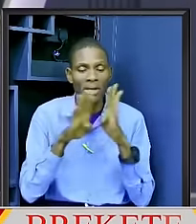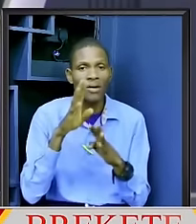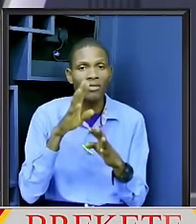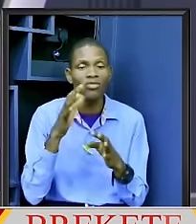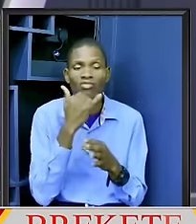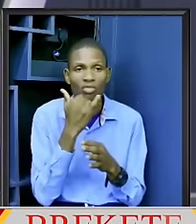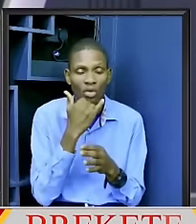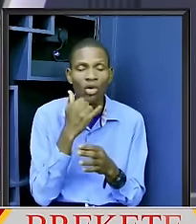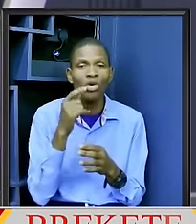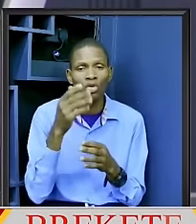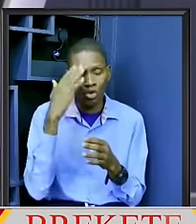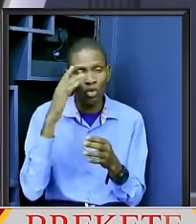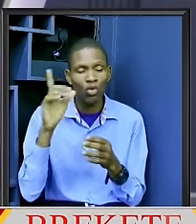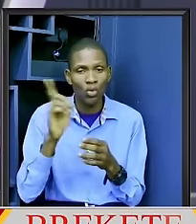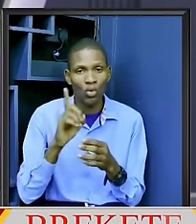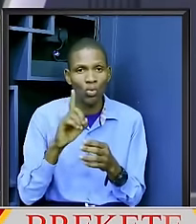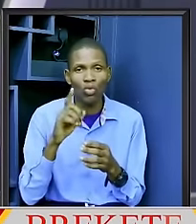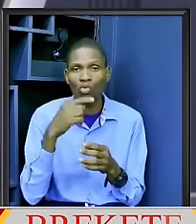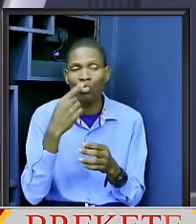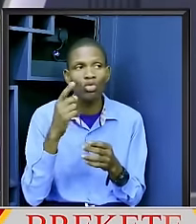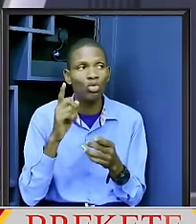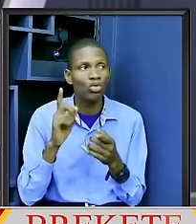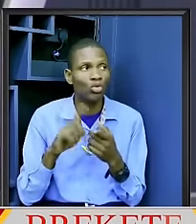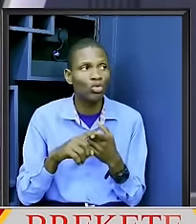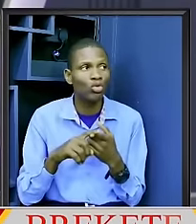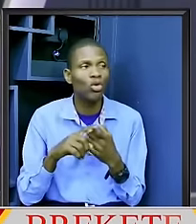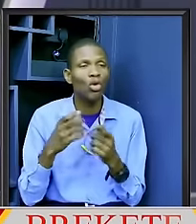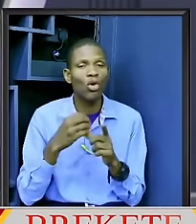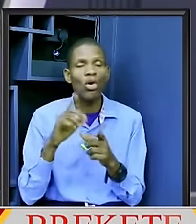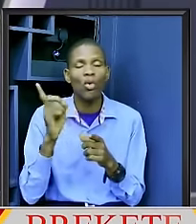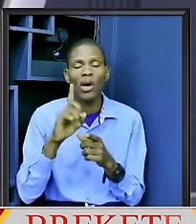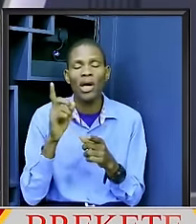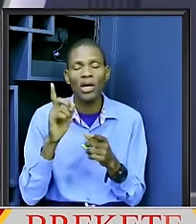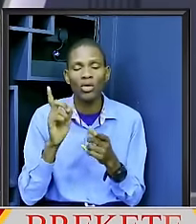know. Where to go and who to catch.